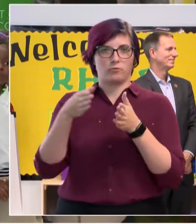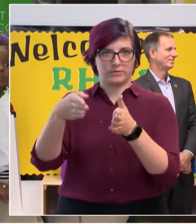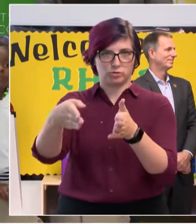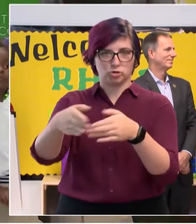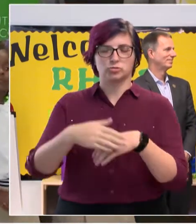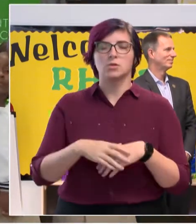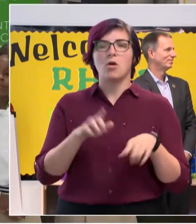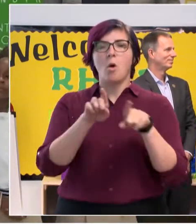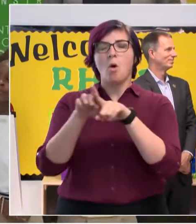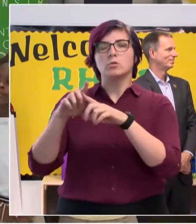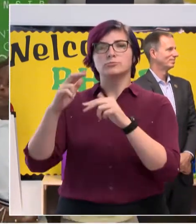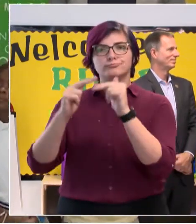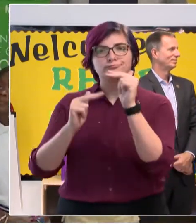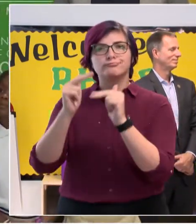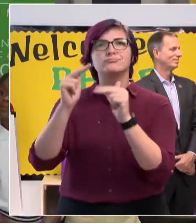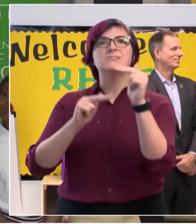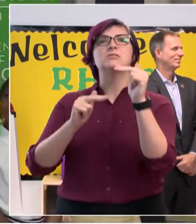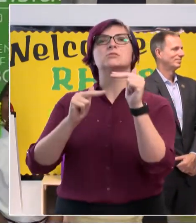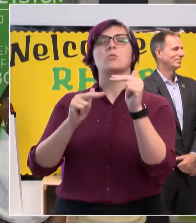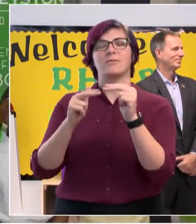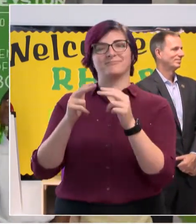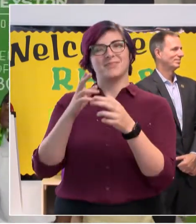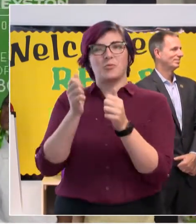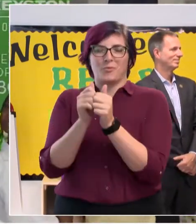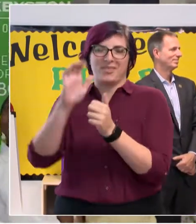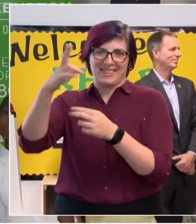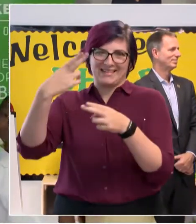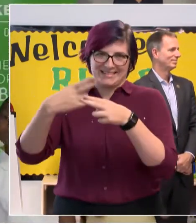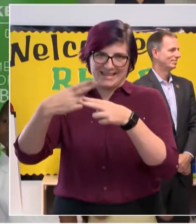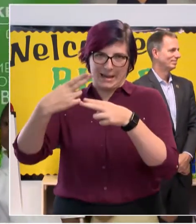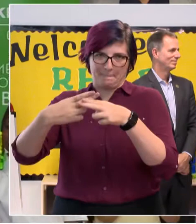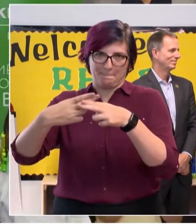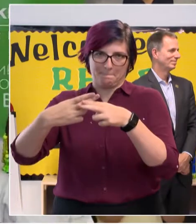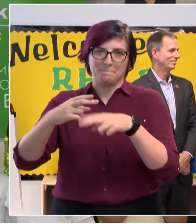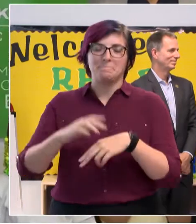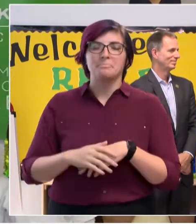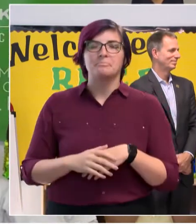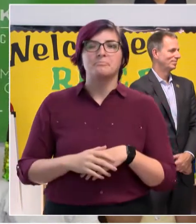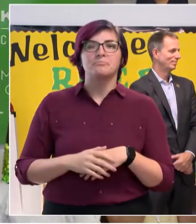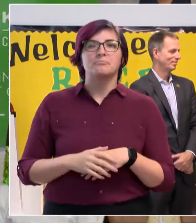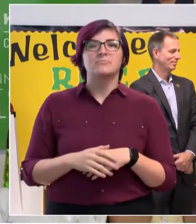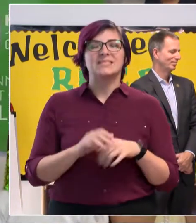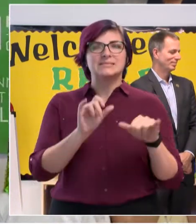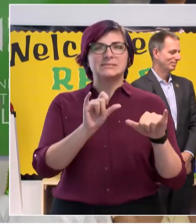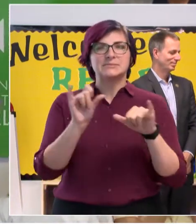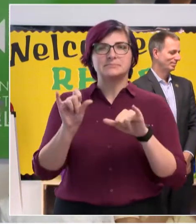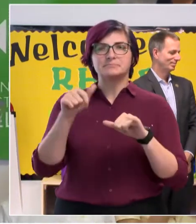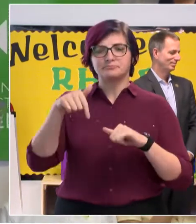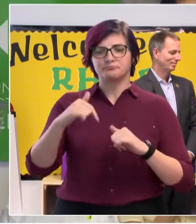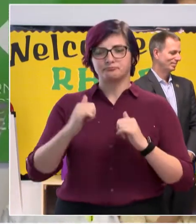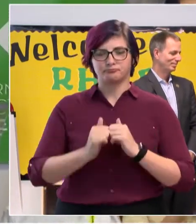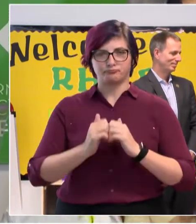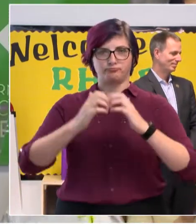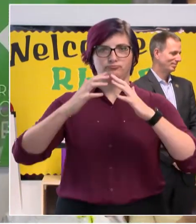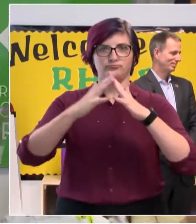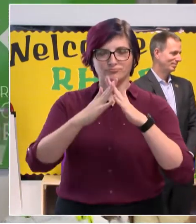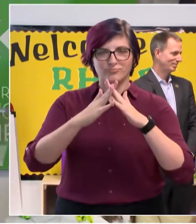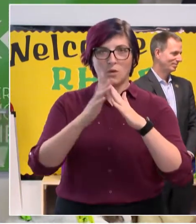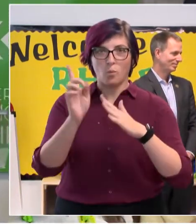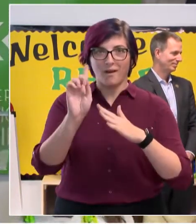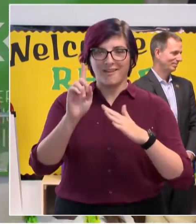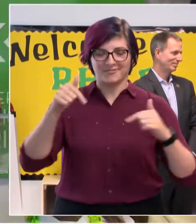with building a school named fittingly after him. This neighborhood and school came to fruition right where we are standing